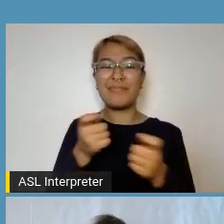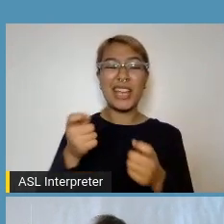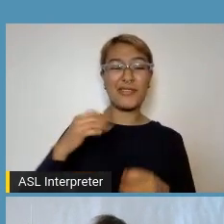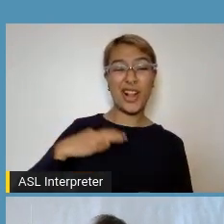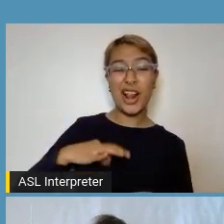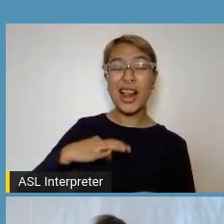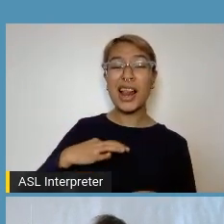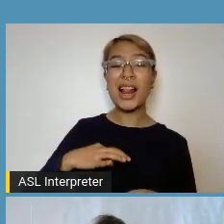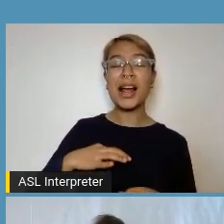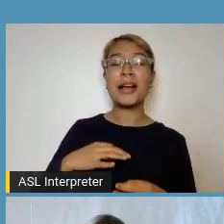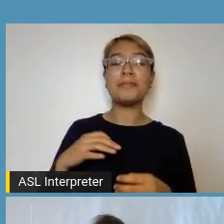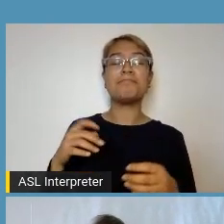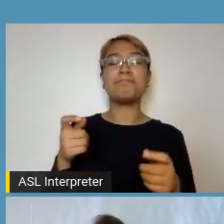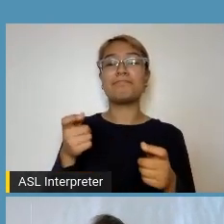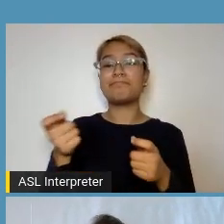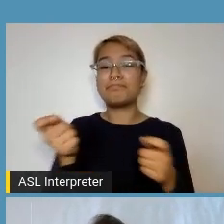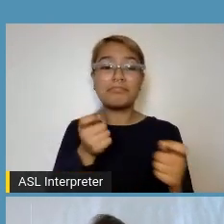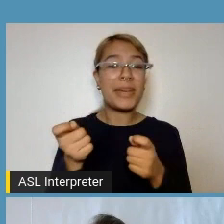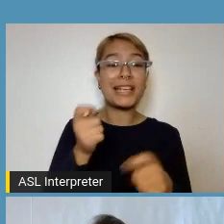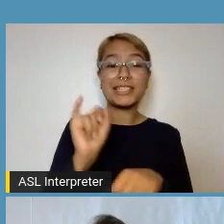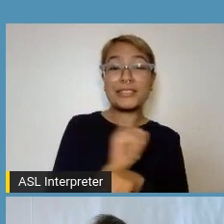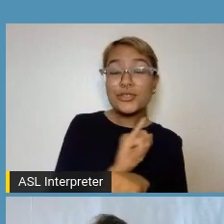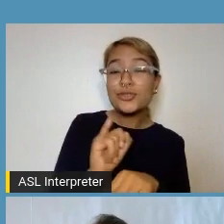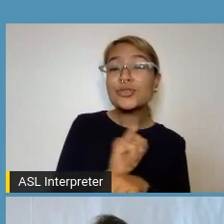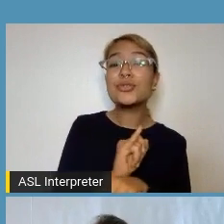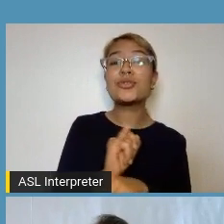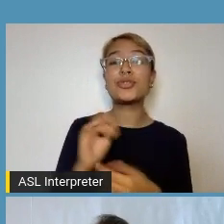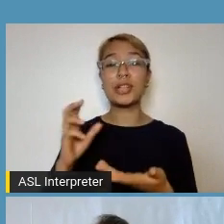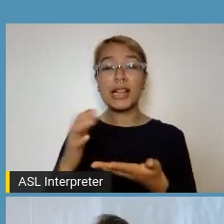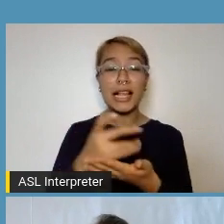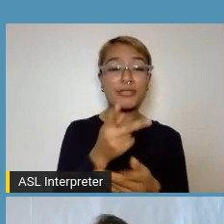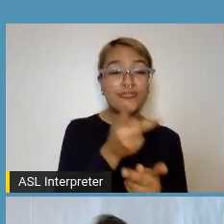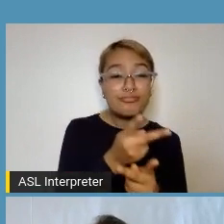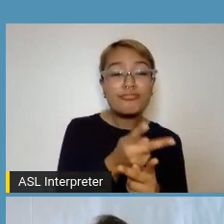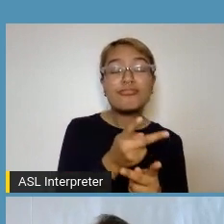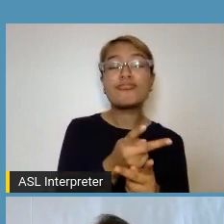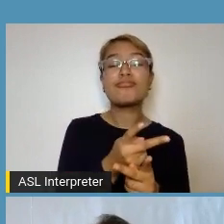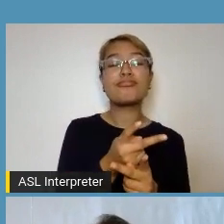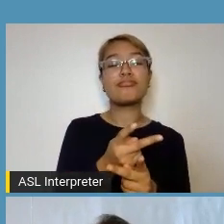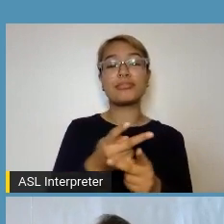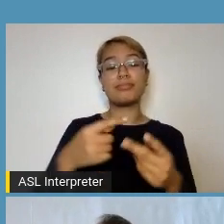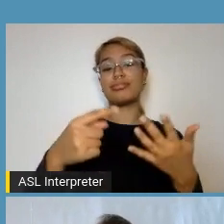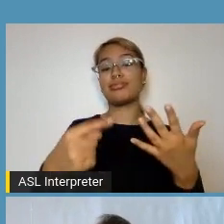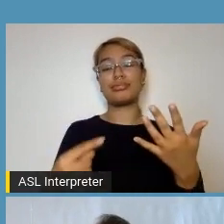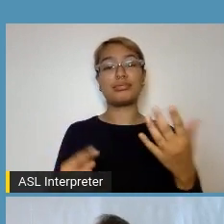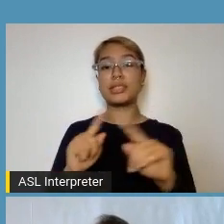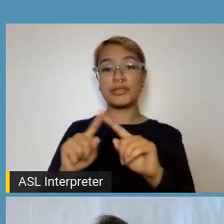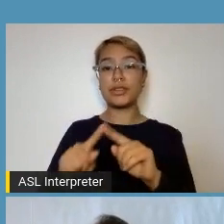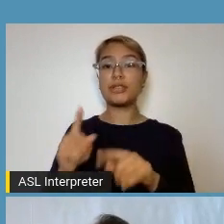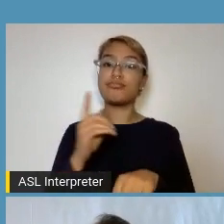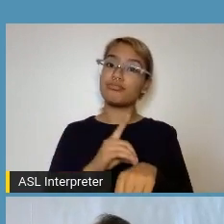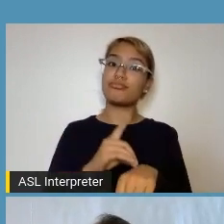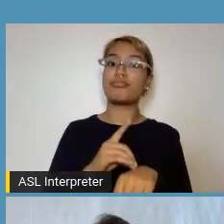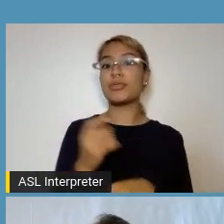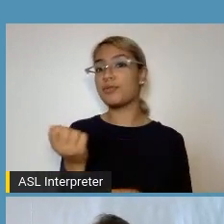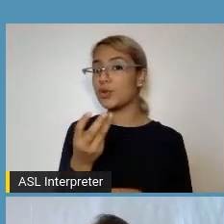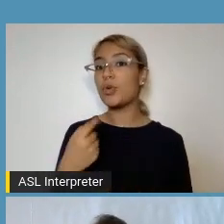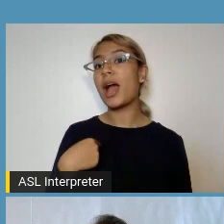collections care, landscape garden management, and operations management, to name a few.